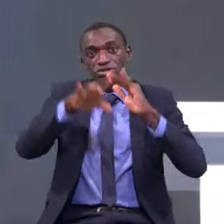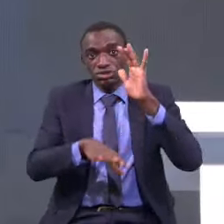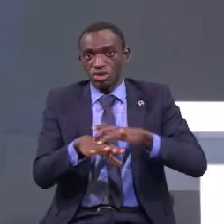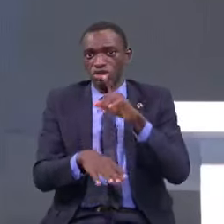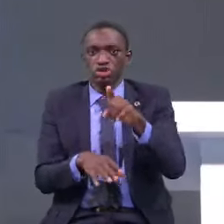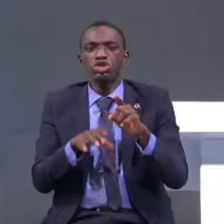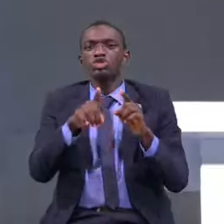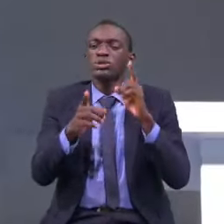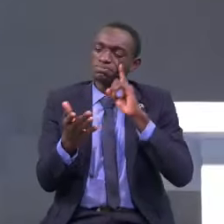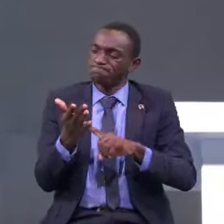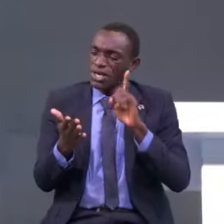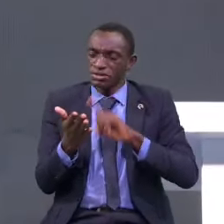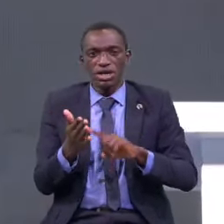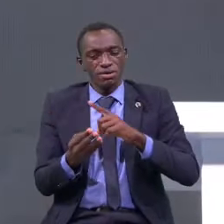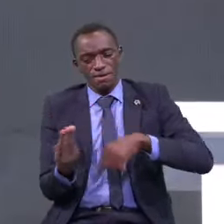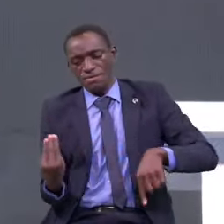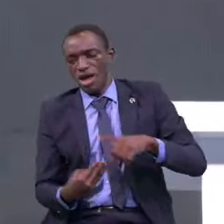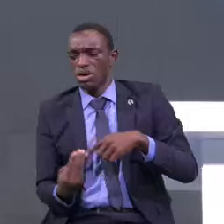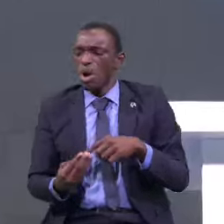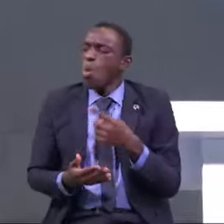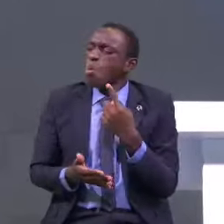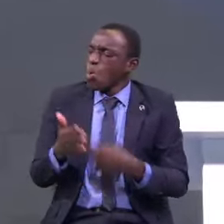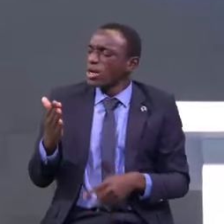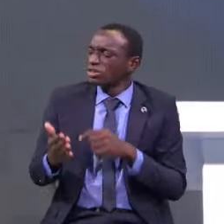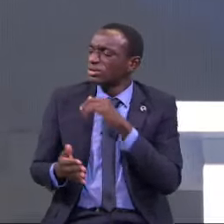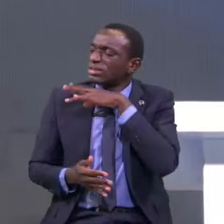been touching? And touch not that unclean thing